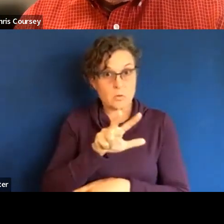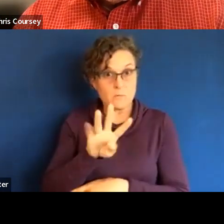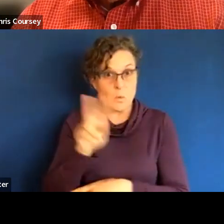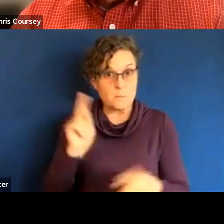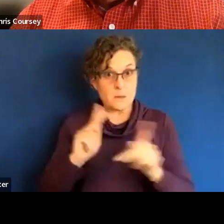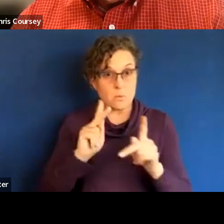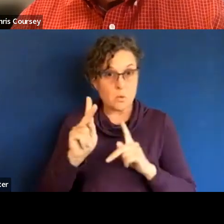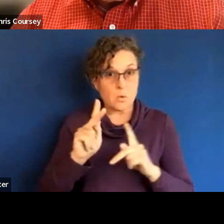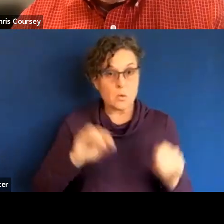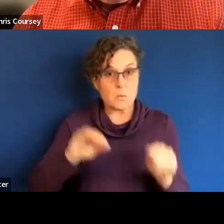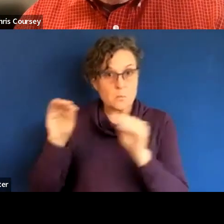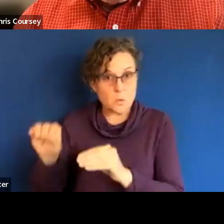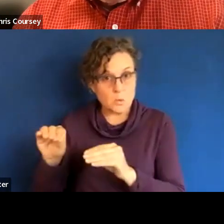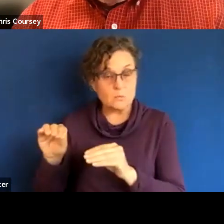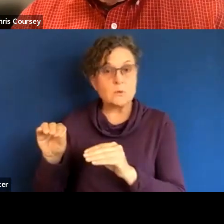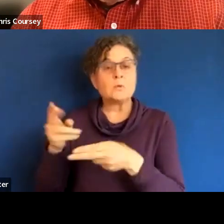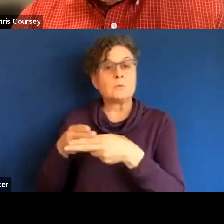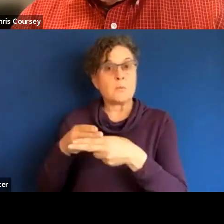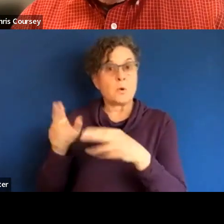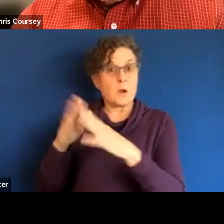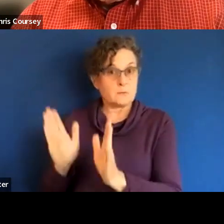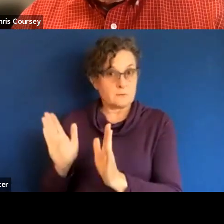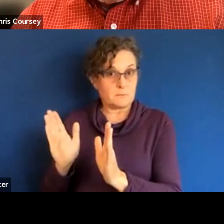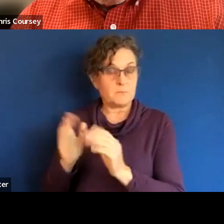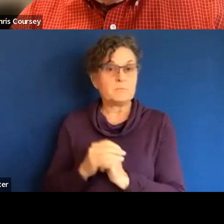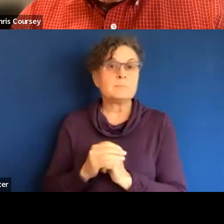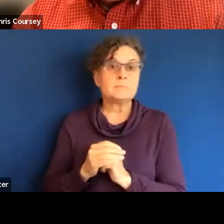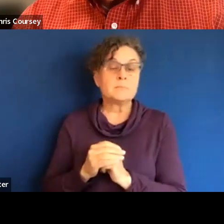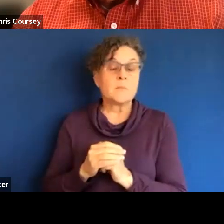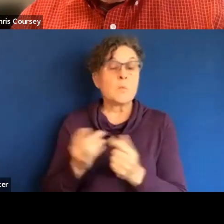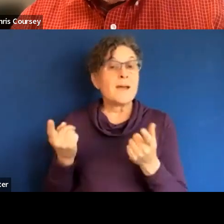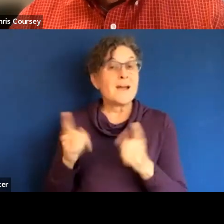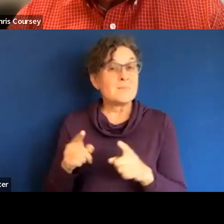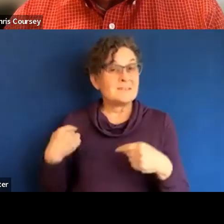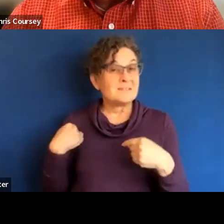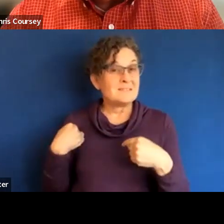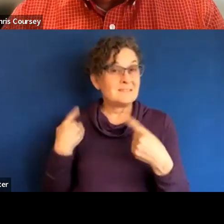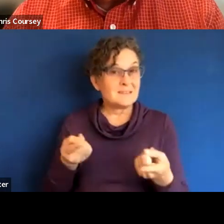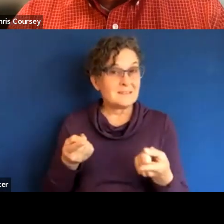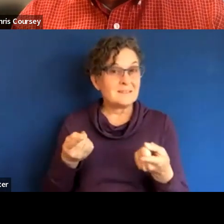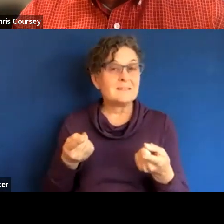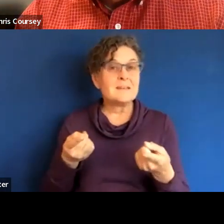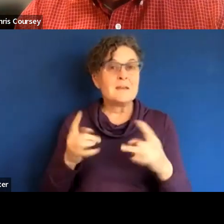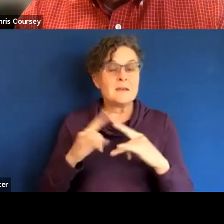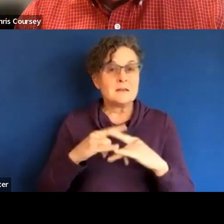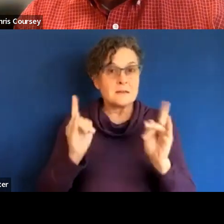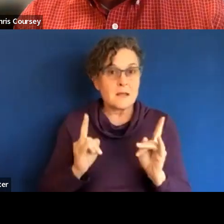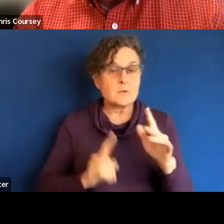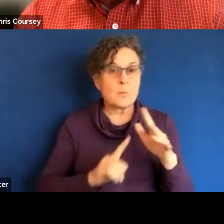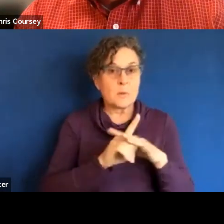services and interim housing. The problem is that these encampments continue to become,